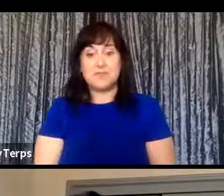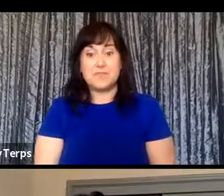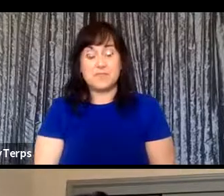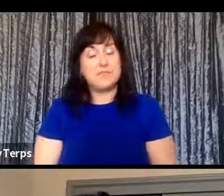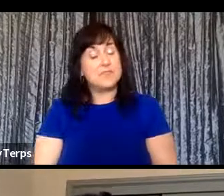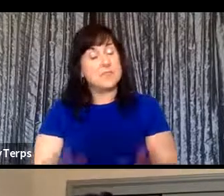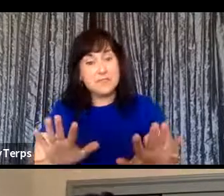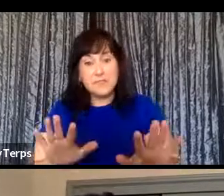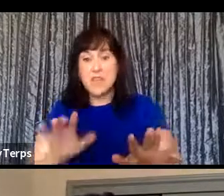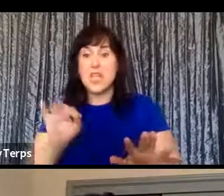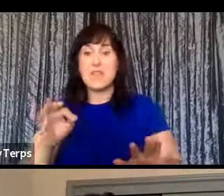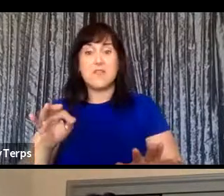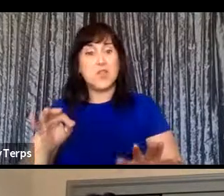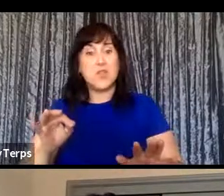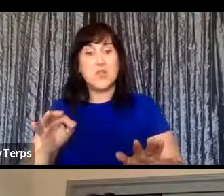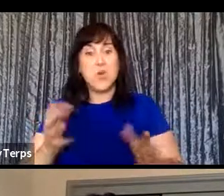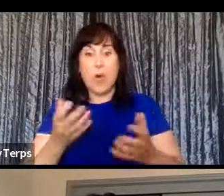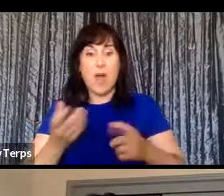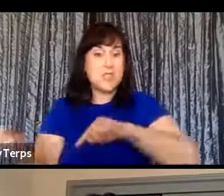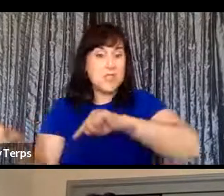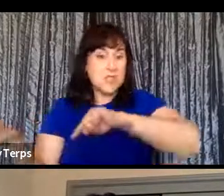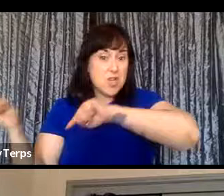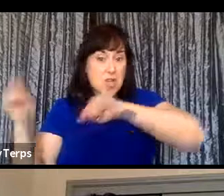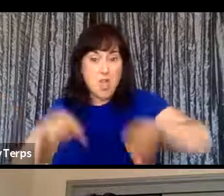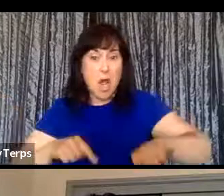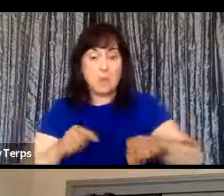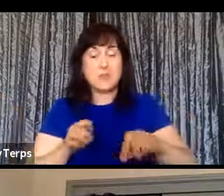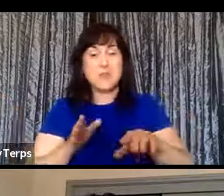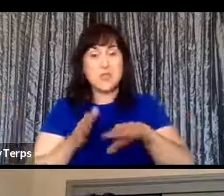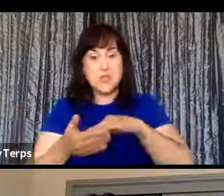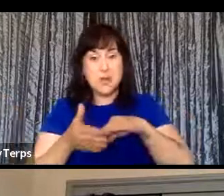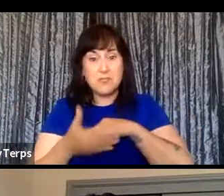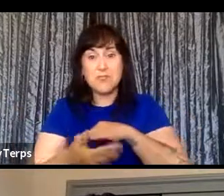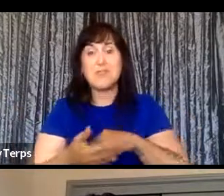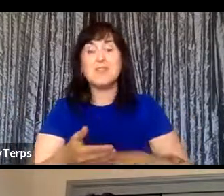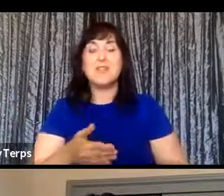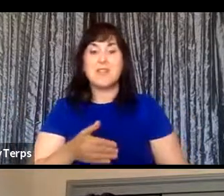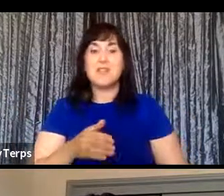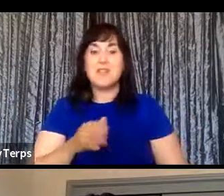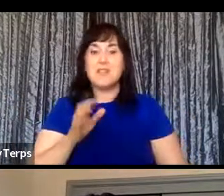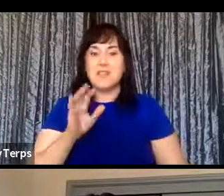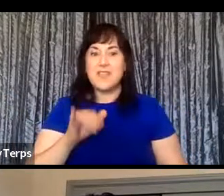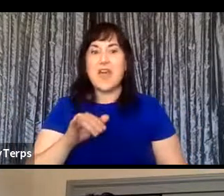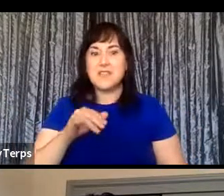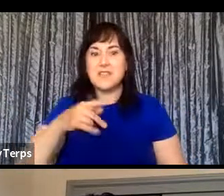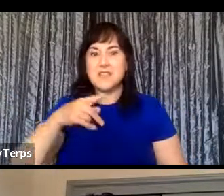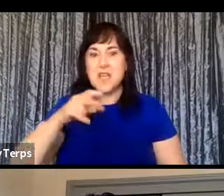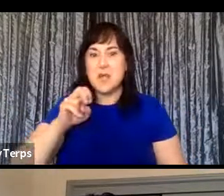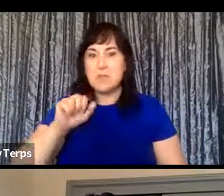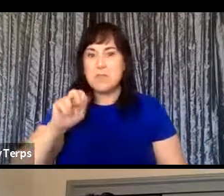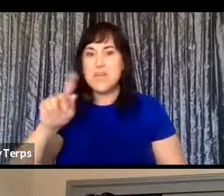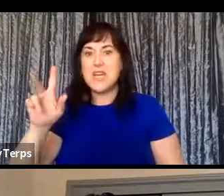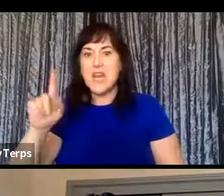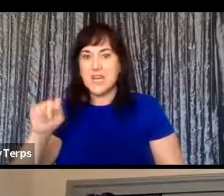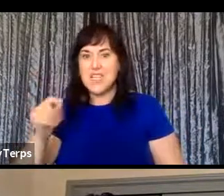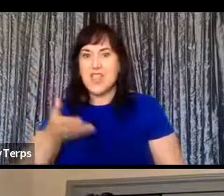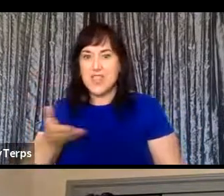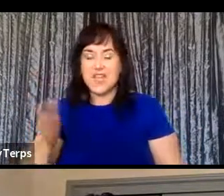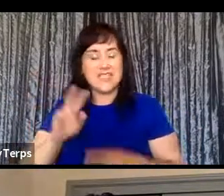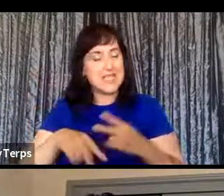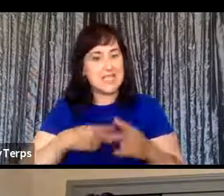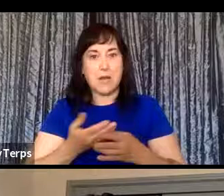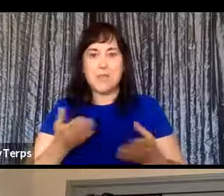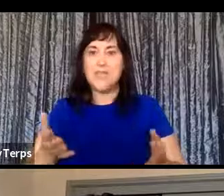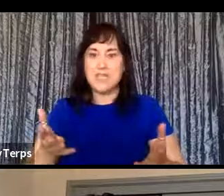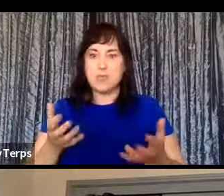if you ever feel like coming over to Jamaica, that salted peanut thing is exactly what we're after. Okay, we're only a small company, so ideas